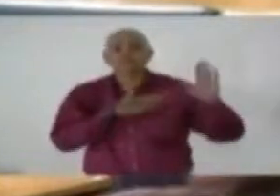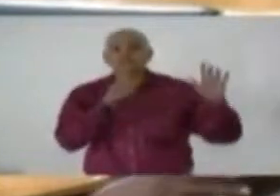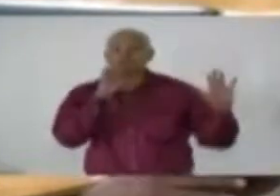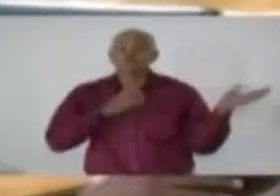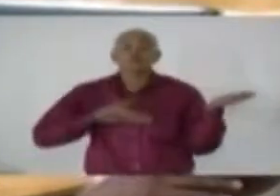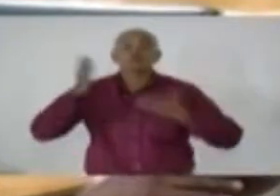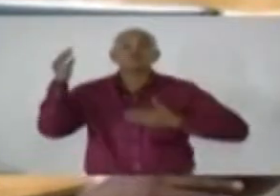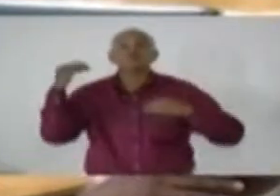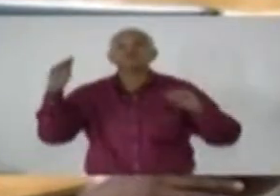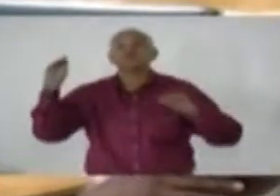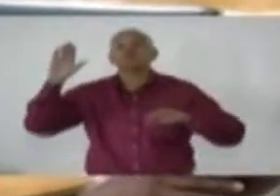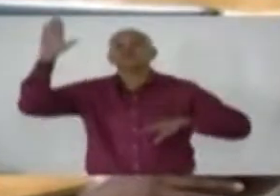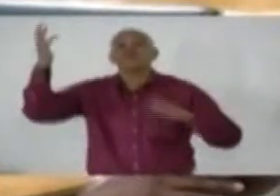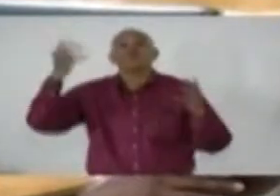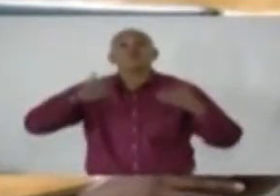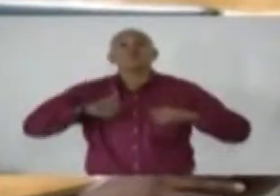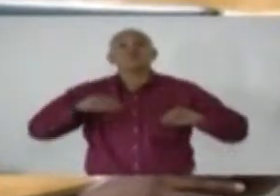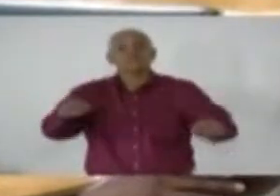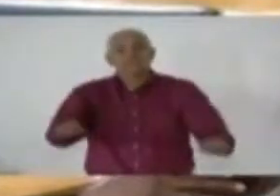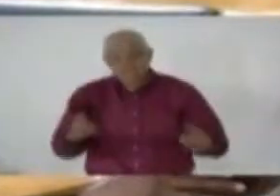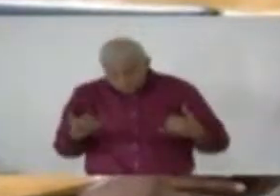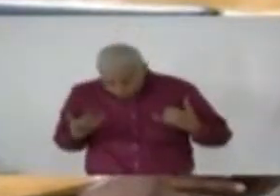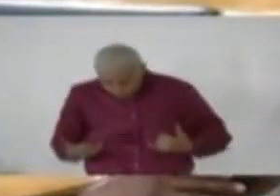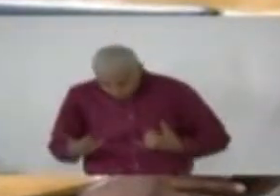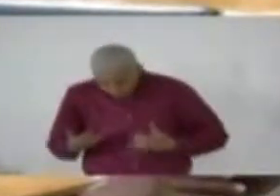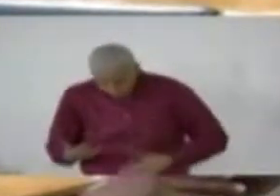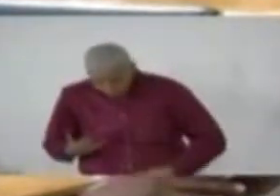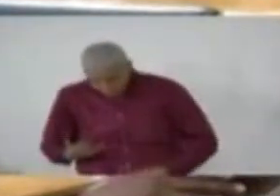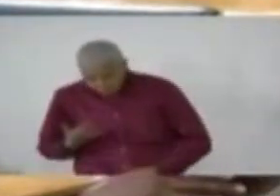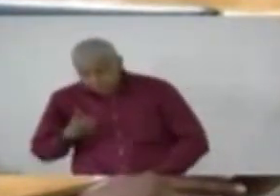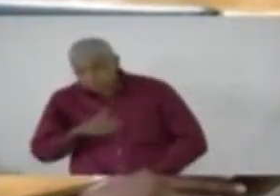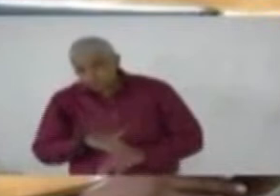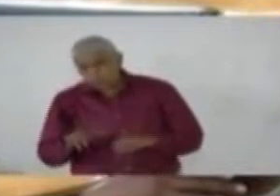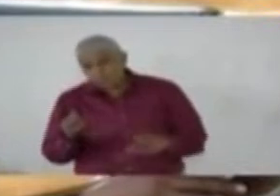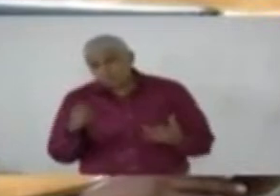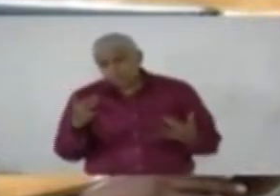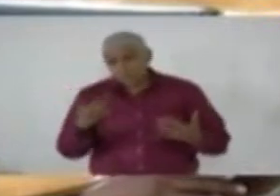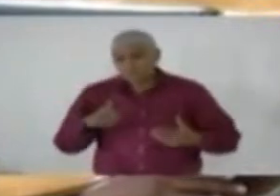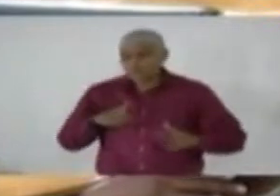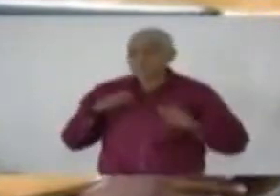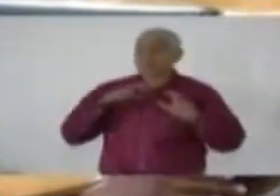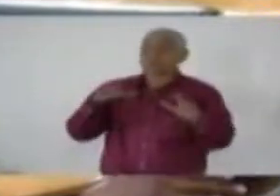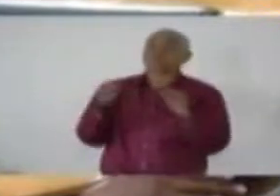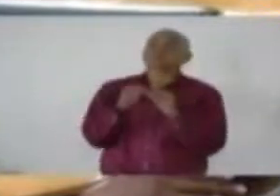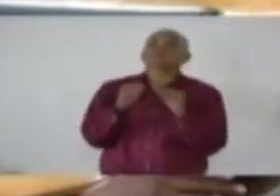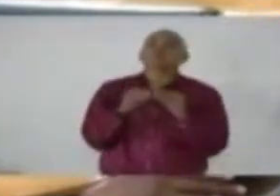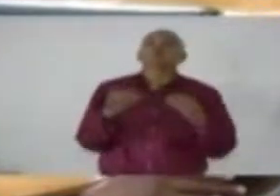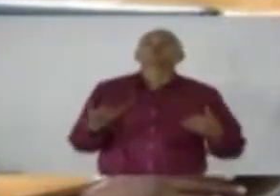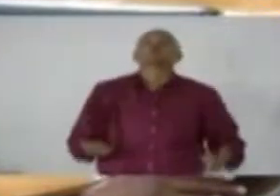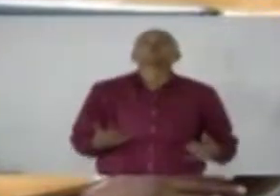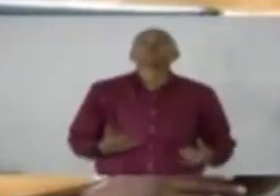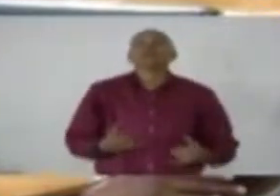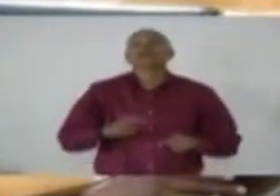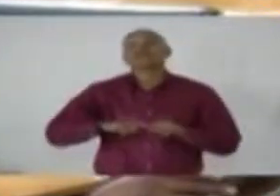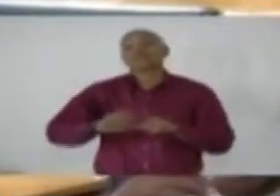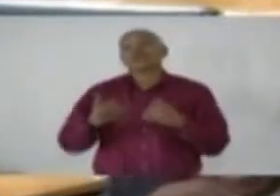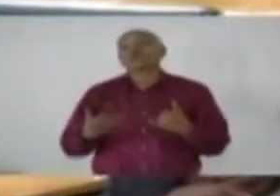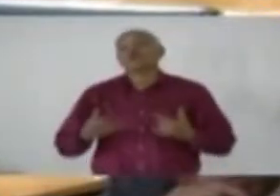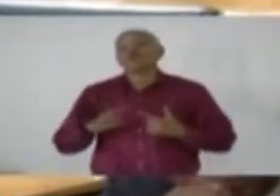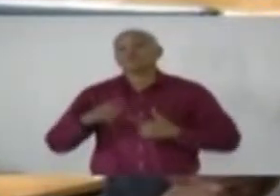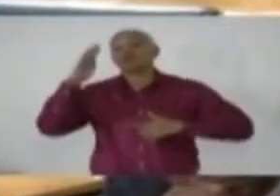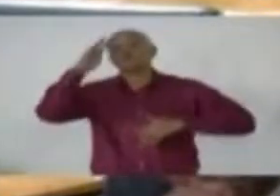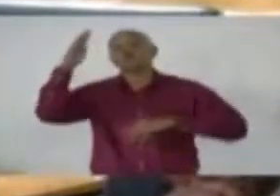export what we can today, so we don't have to wait till we invest more. Start today and constantly create